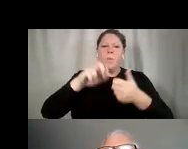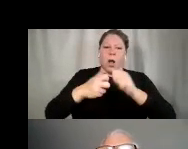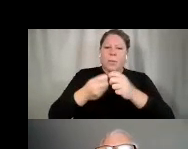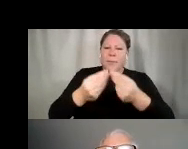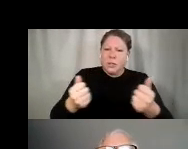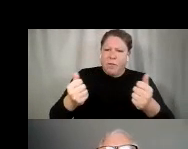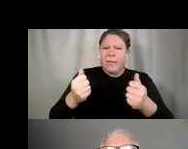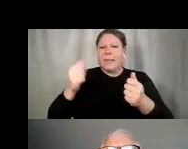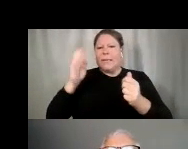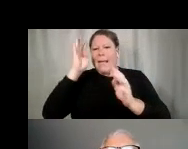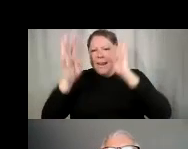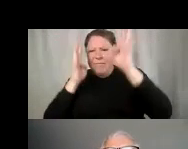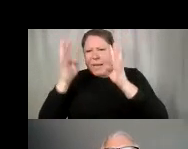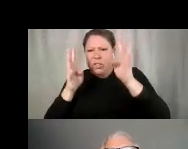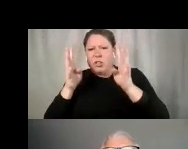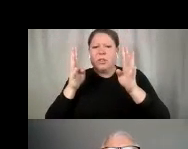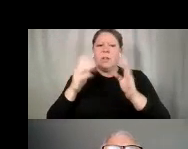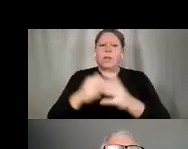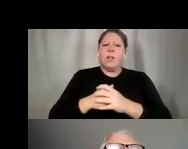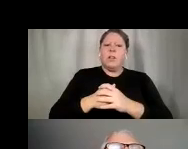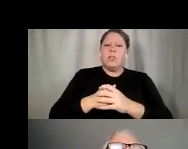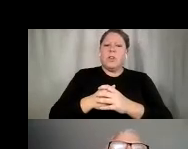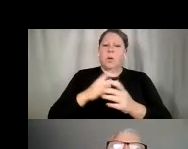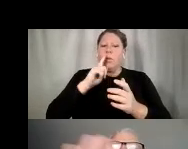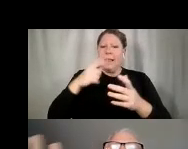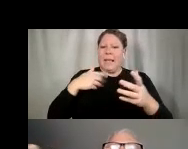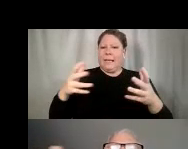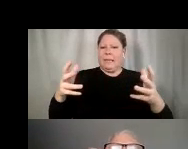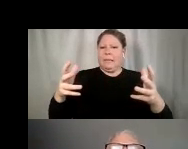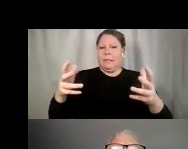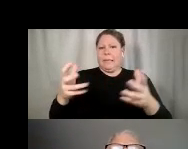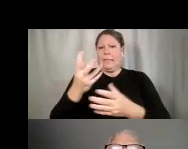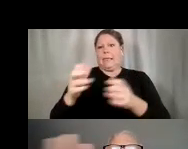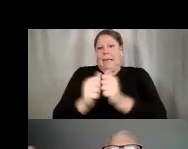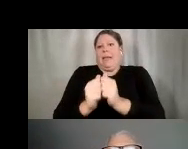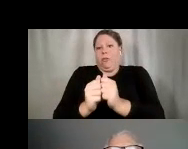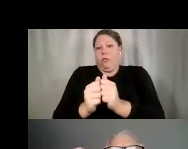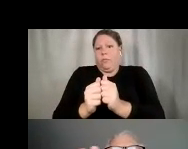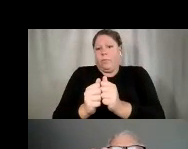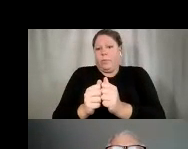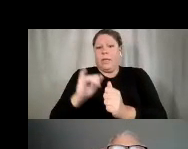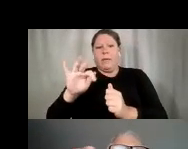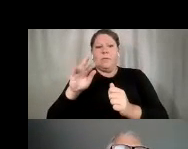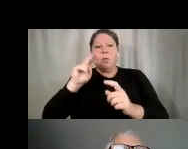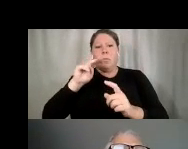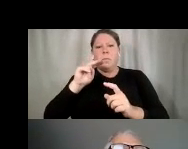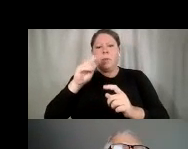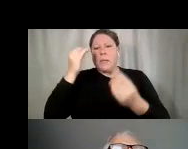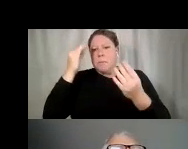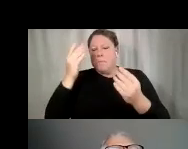of combined these approaches so that if you're more on the innovation side, if you're looking at more of the spectrum of how